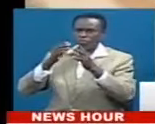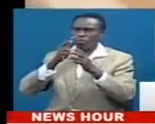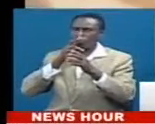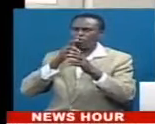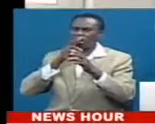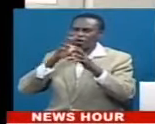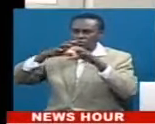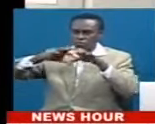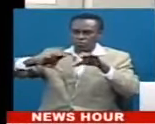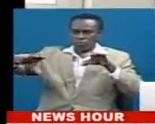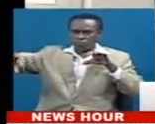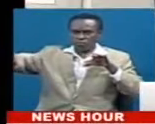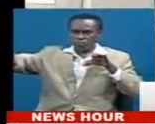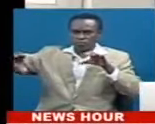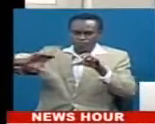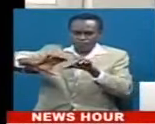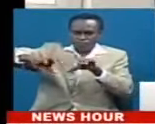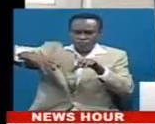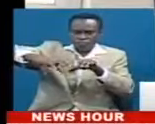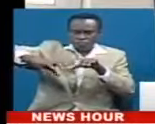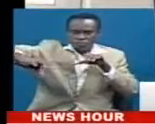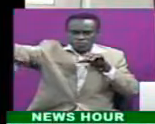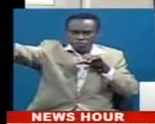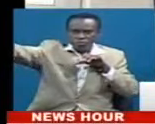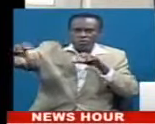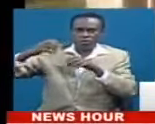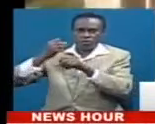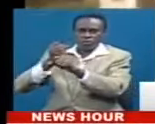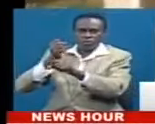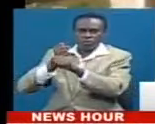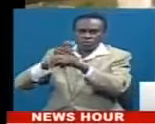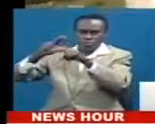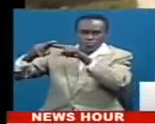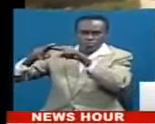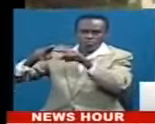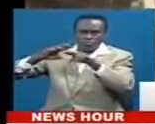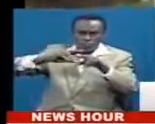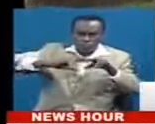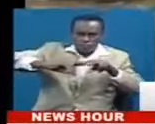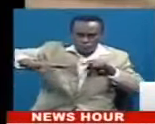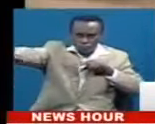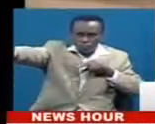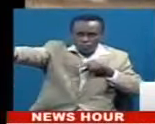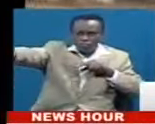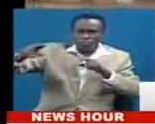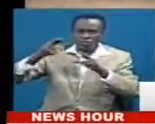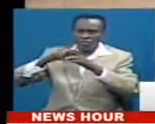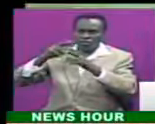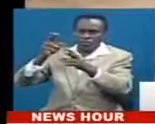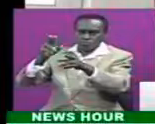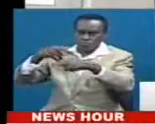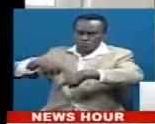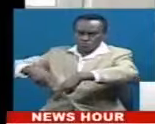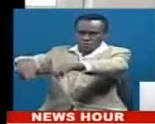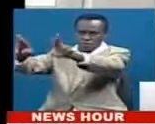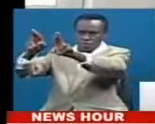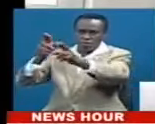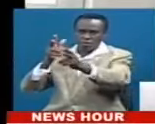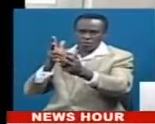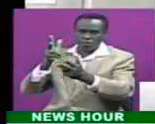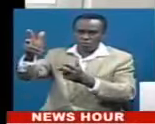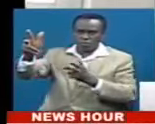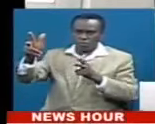even telecommunication. But we are picking up at very fast pace, and you can see more and more new areas are being opened